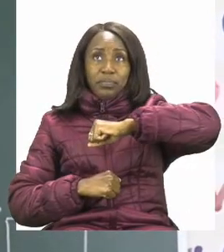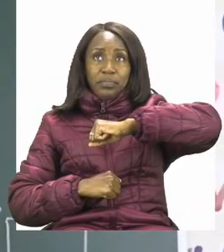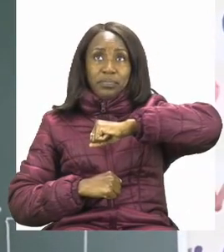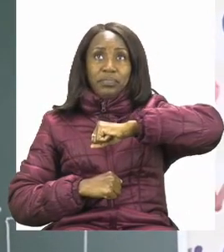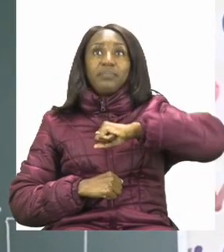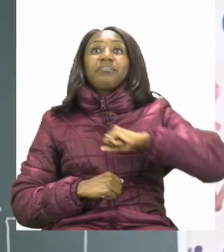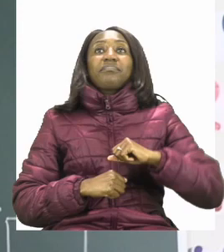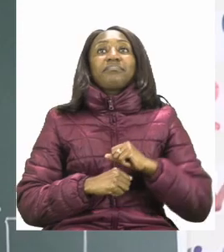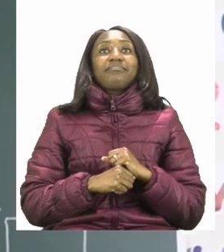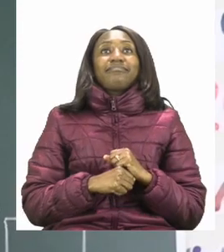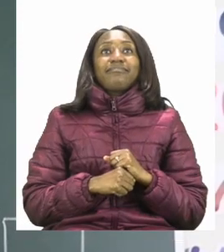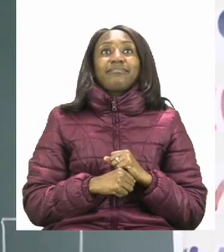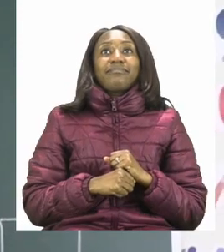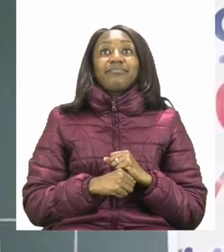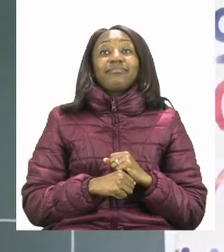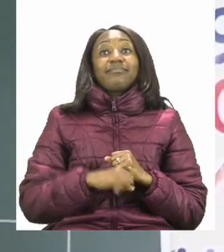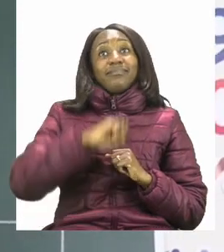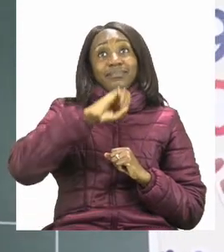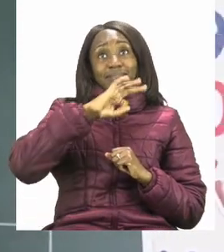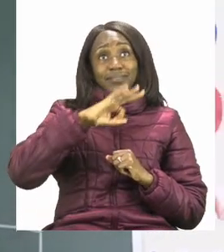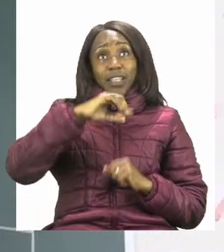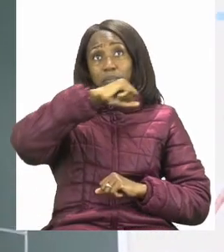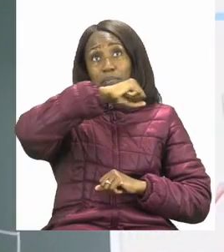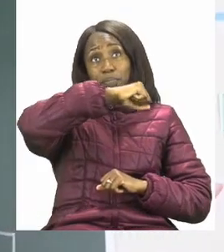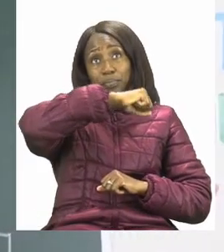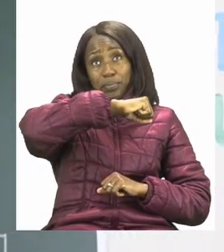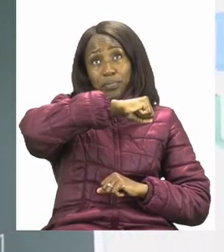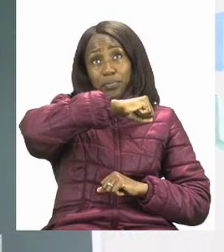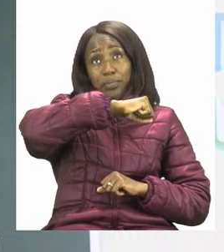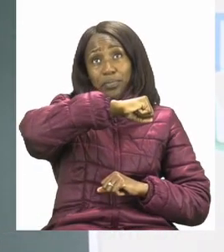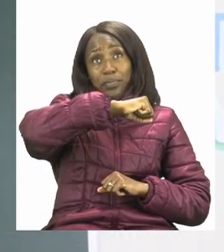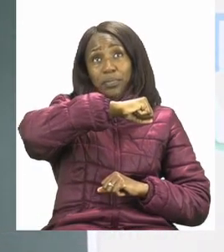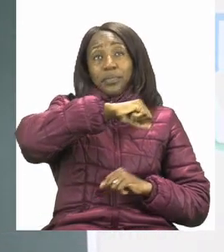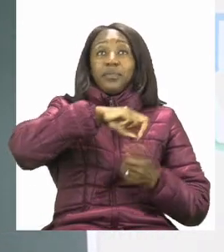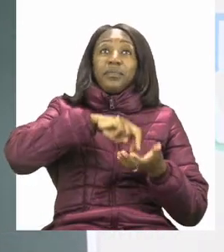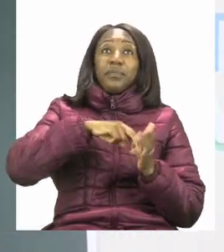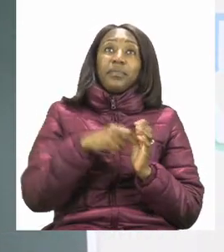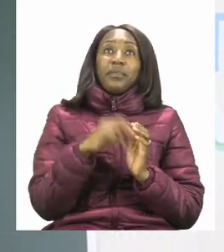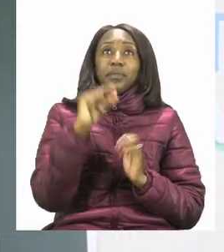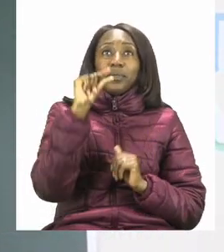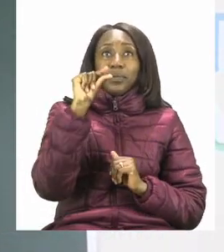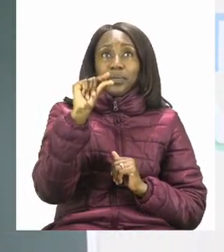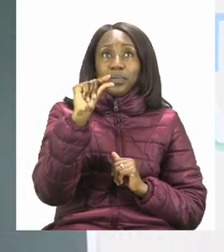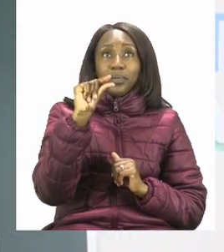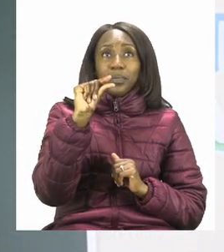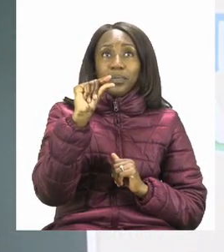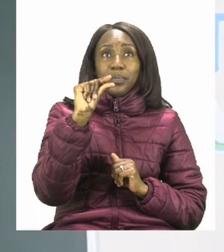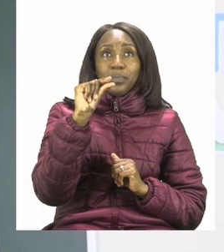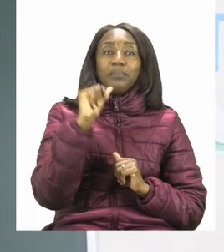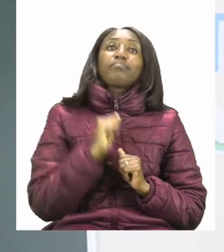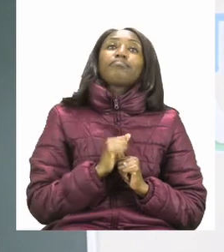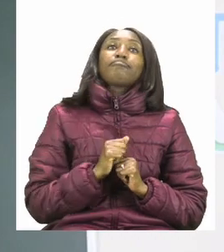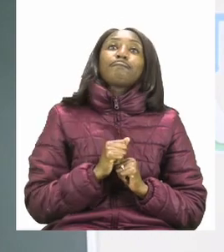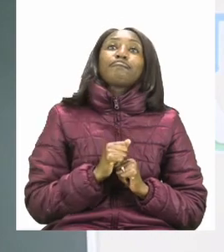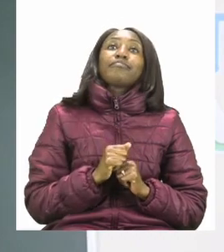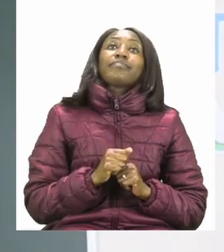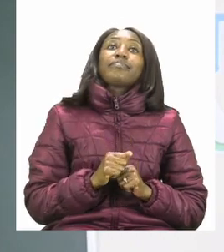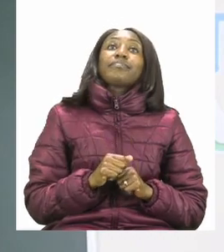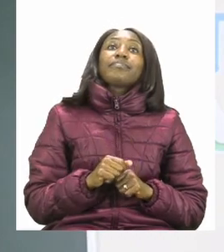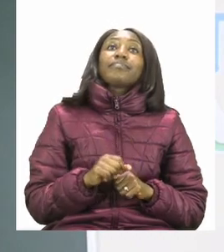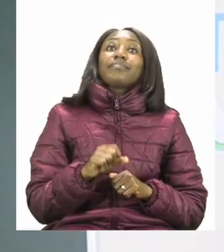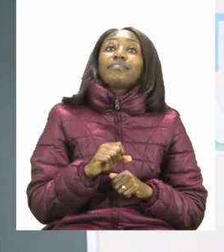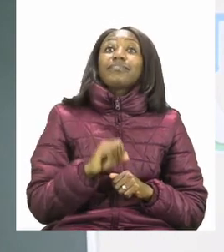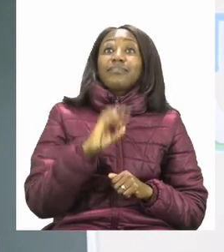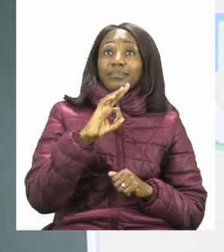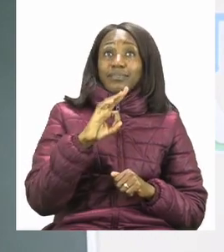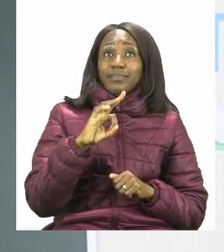is facing away from the number, that means it is smaller than. And then if it